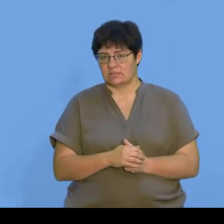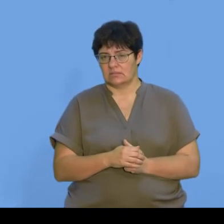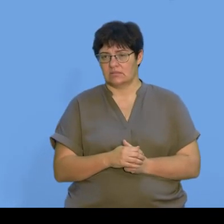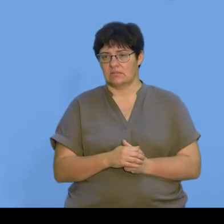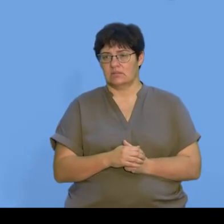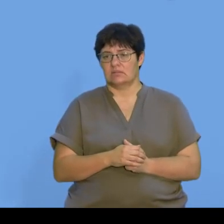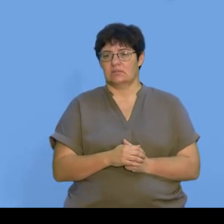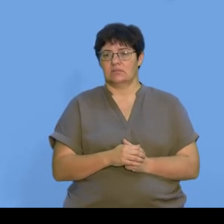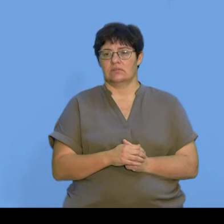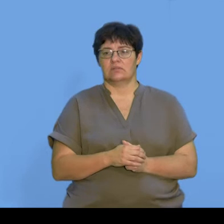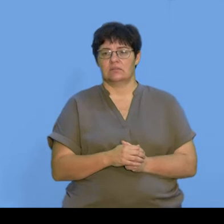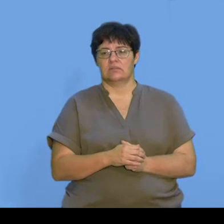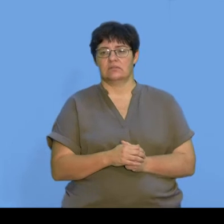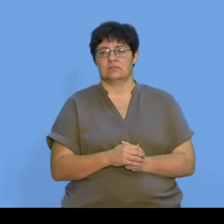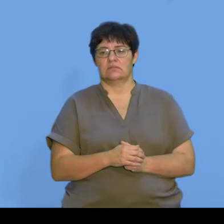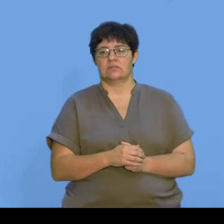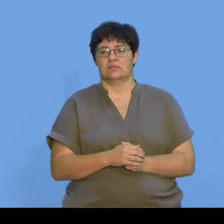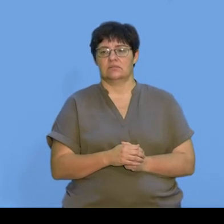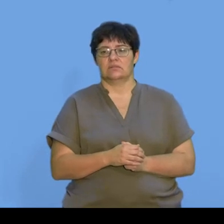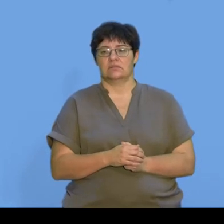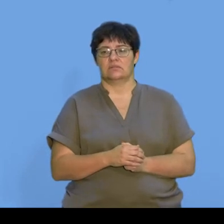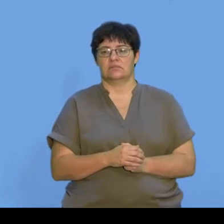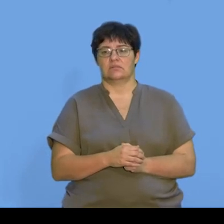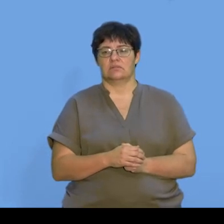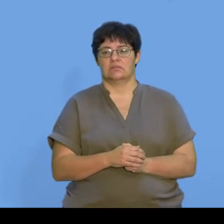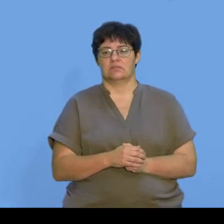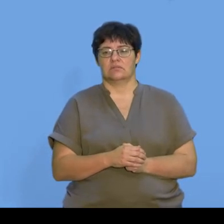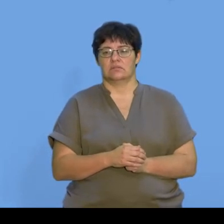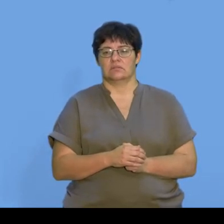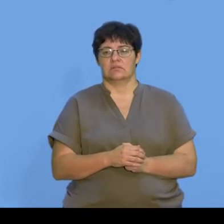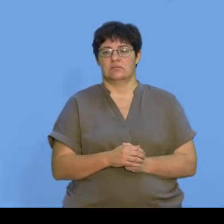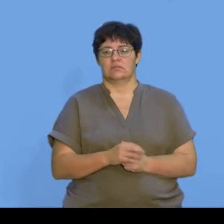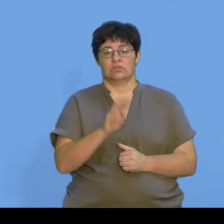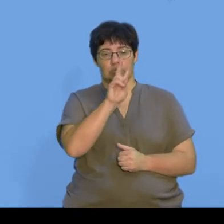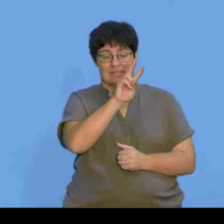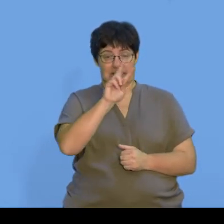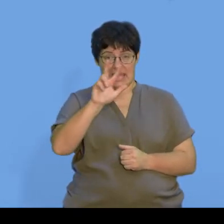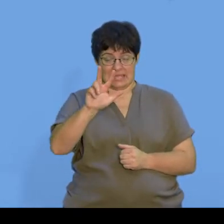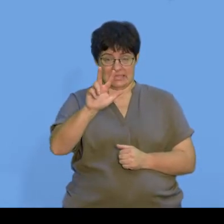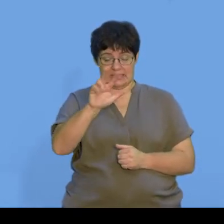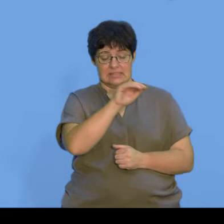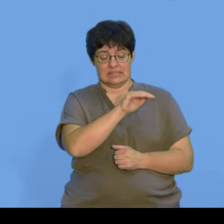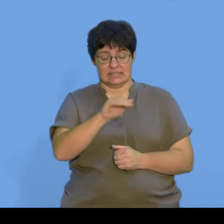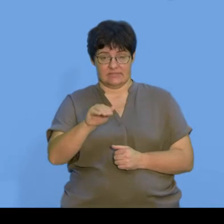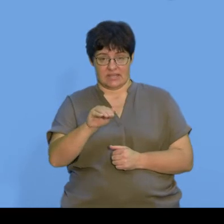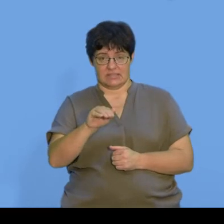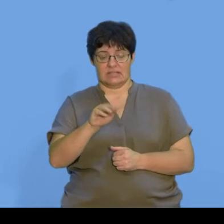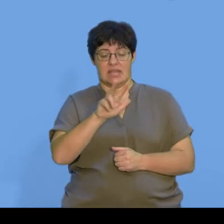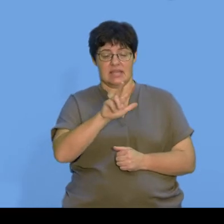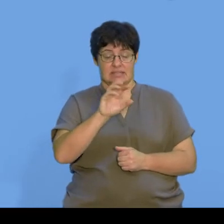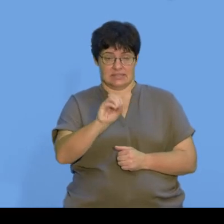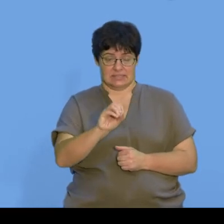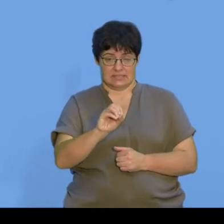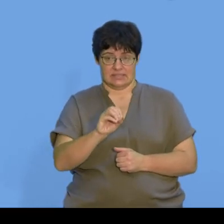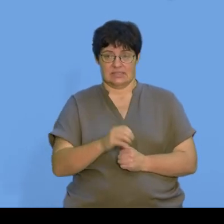we go to our calculator, we get 14 times 2, which gives us a 28 divided by 80,